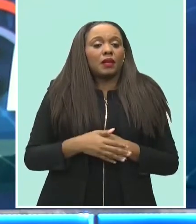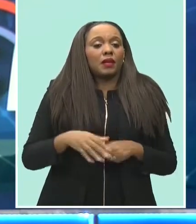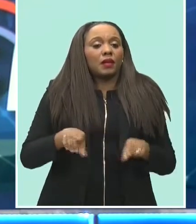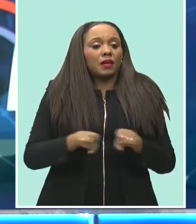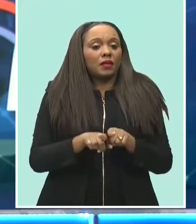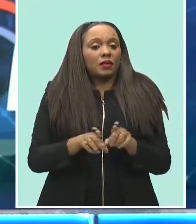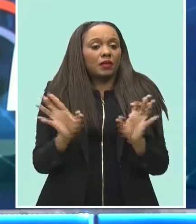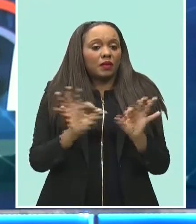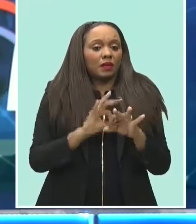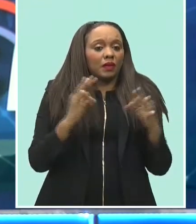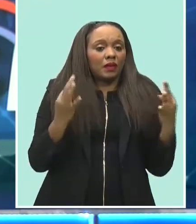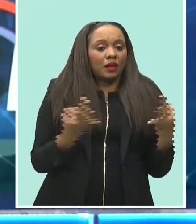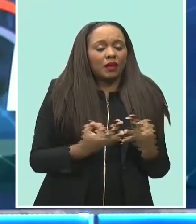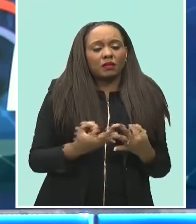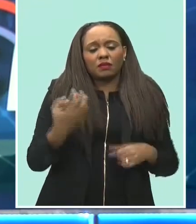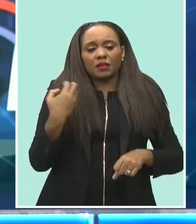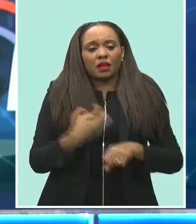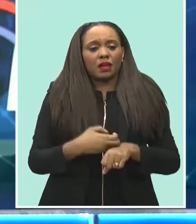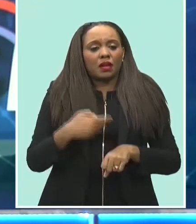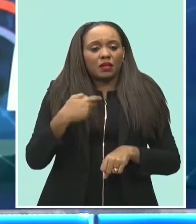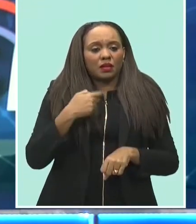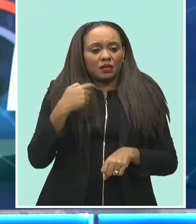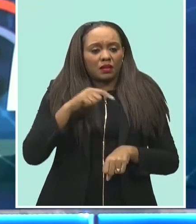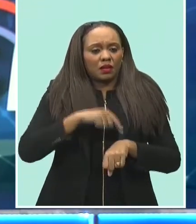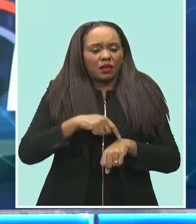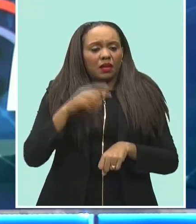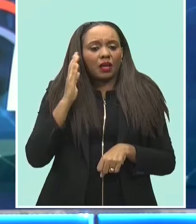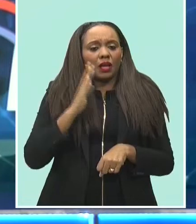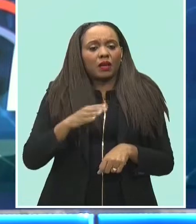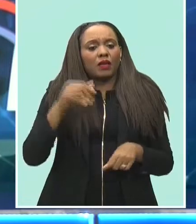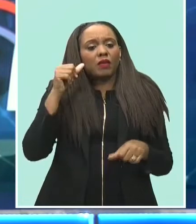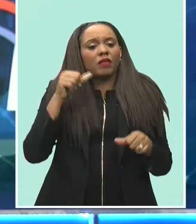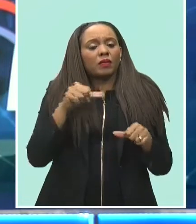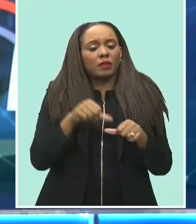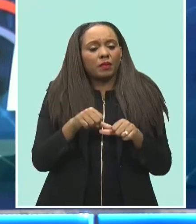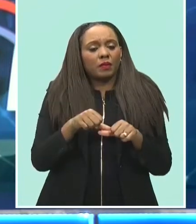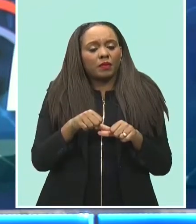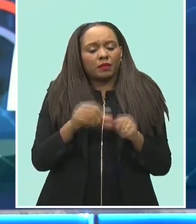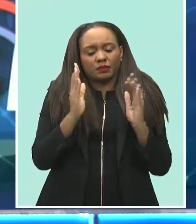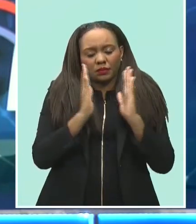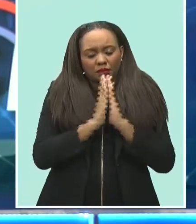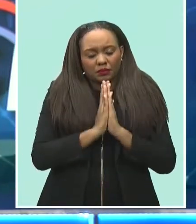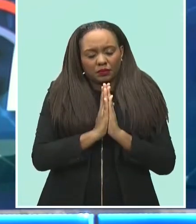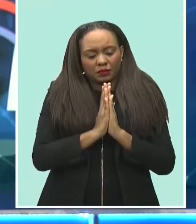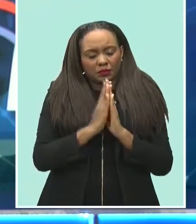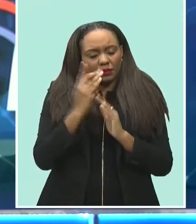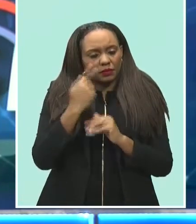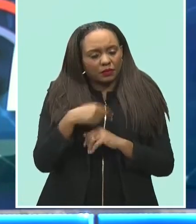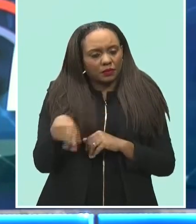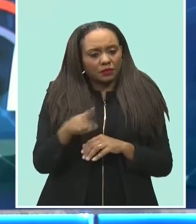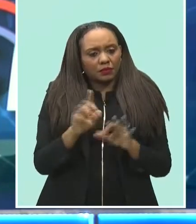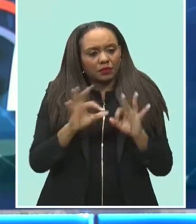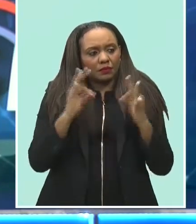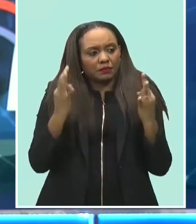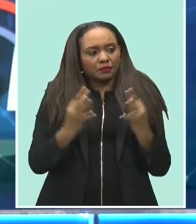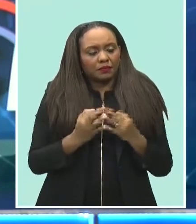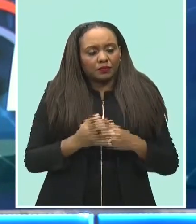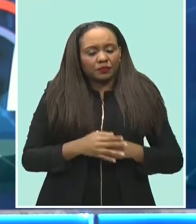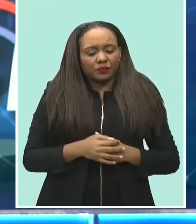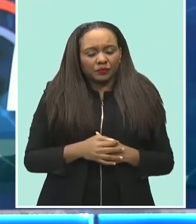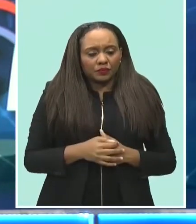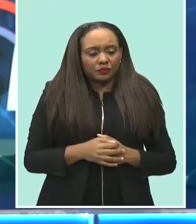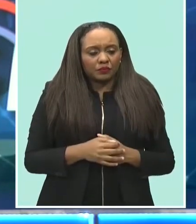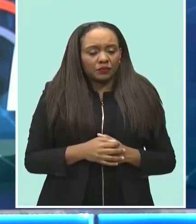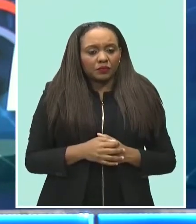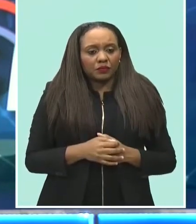her family and her loved ones. During this difficult time of their loss, they will be remembered in our